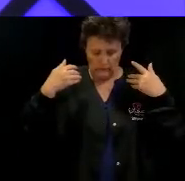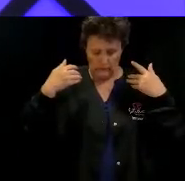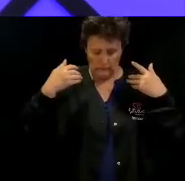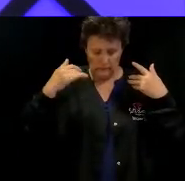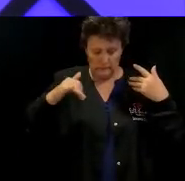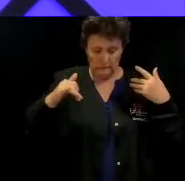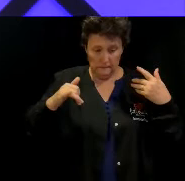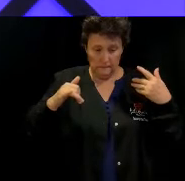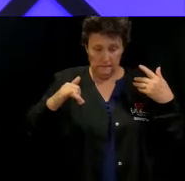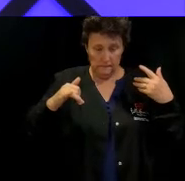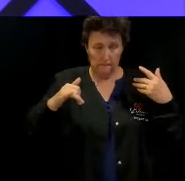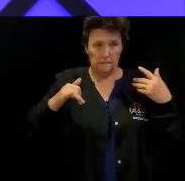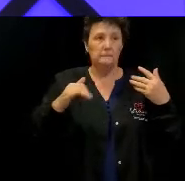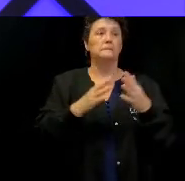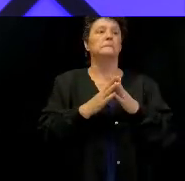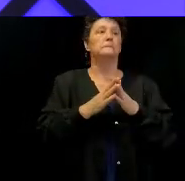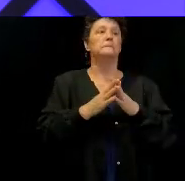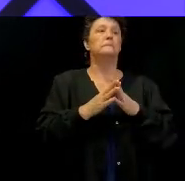Hematidrosis is what it's called.